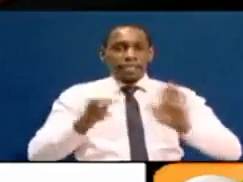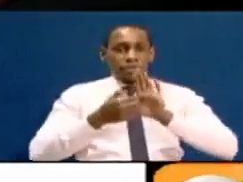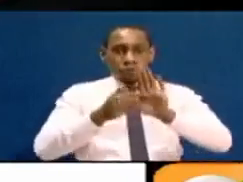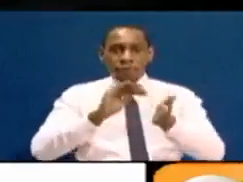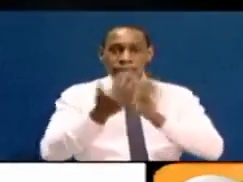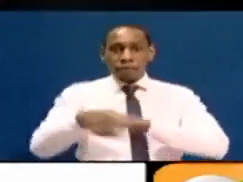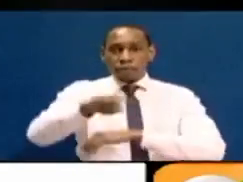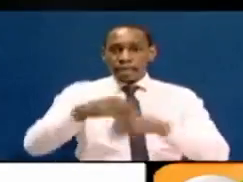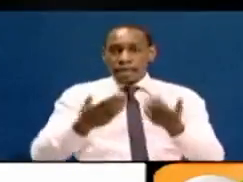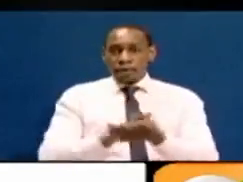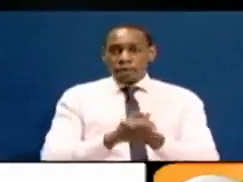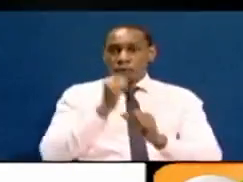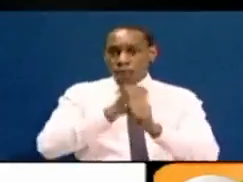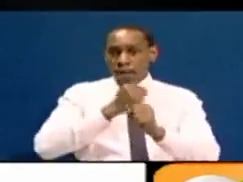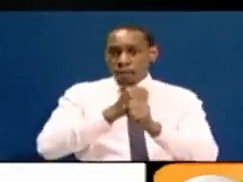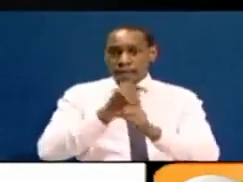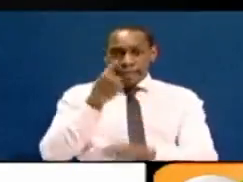us how it operates.